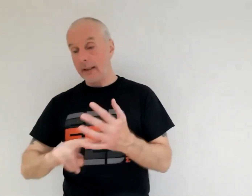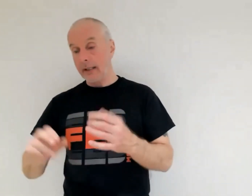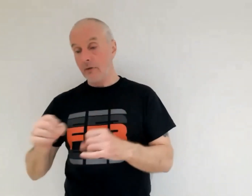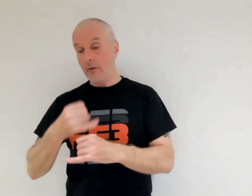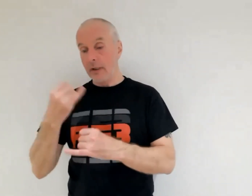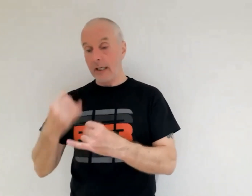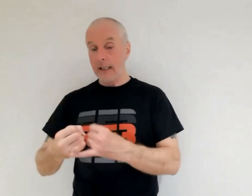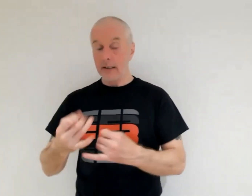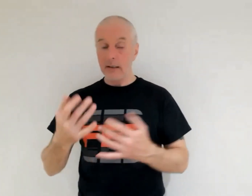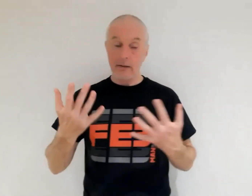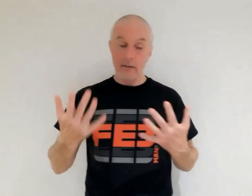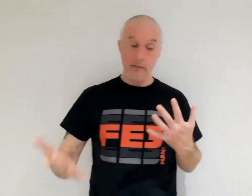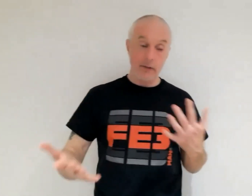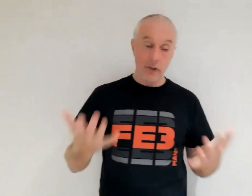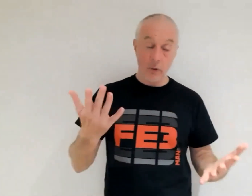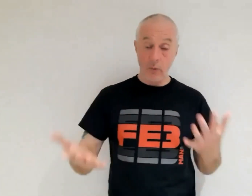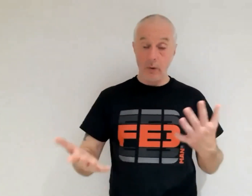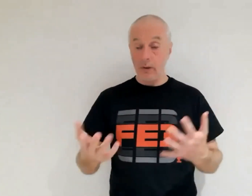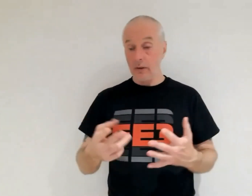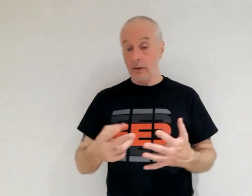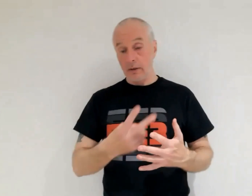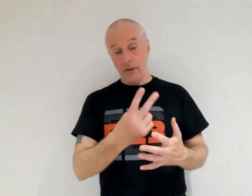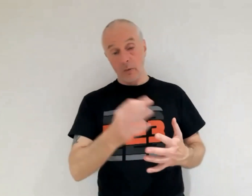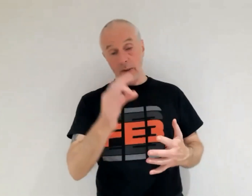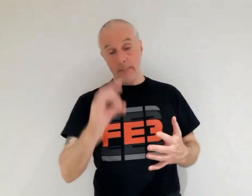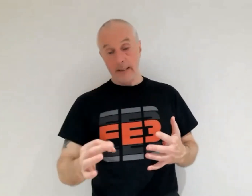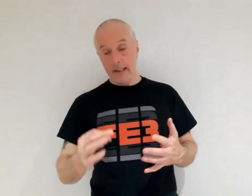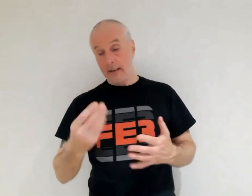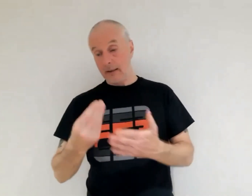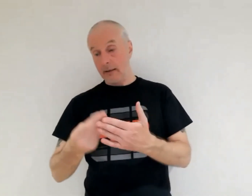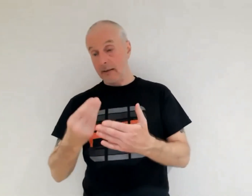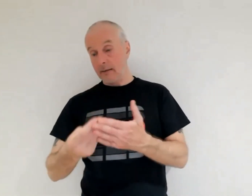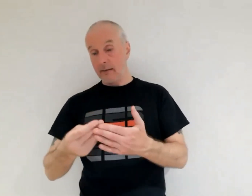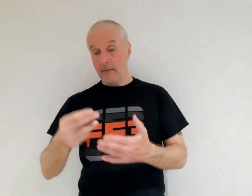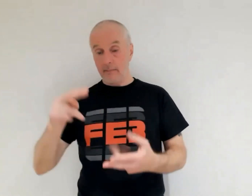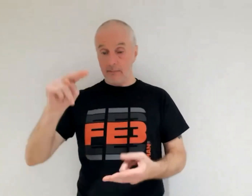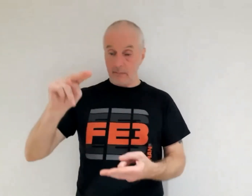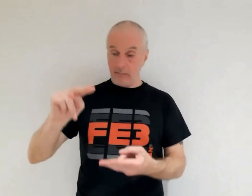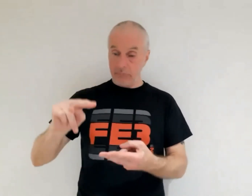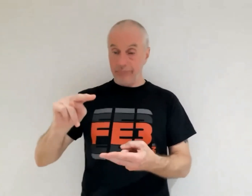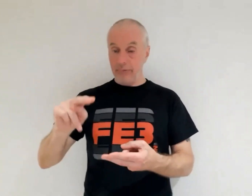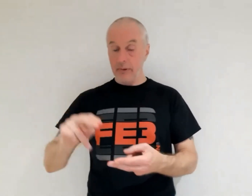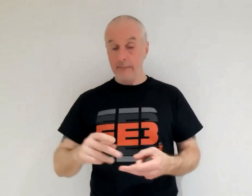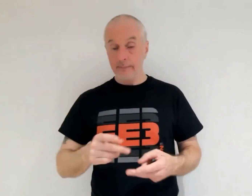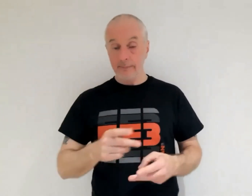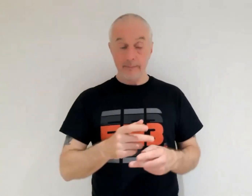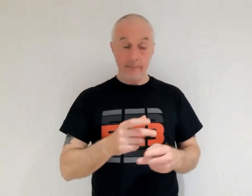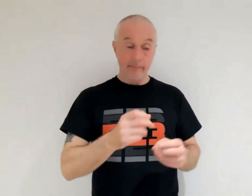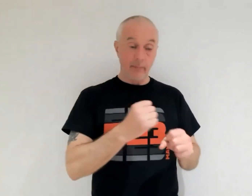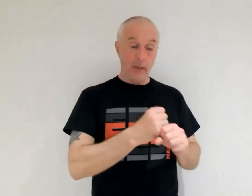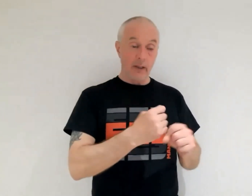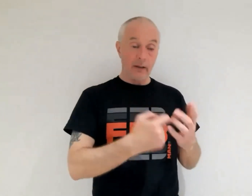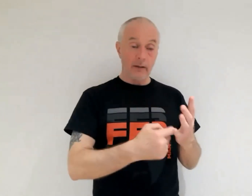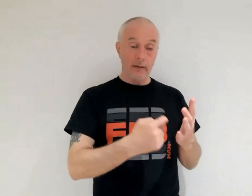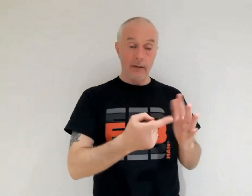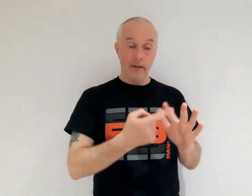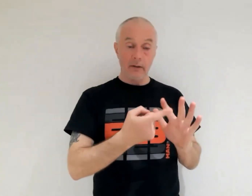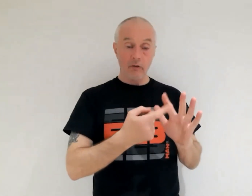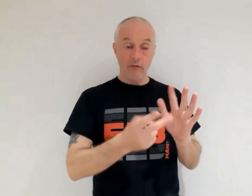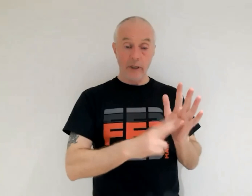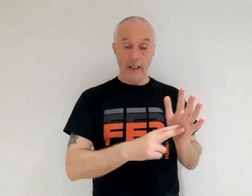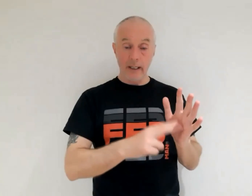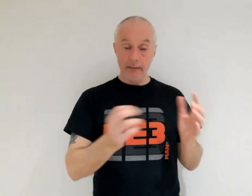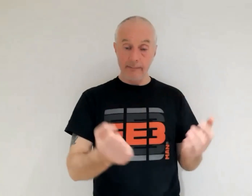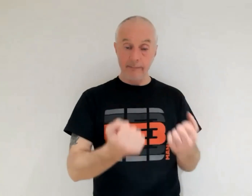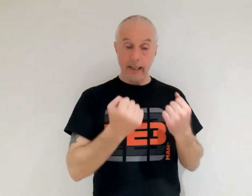a natural gas price of around 20 to 25 a megawatt hour. The green credentials of green, assuming